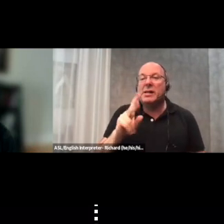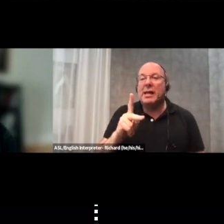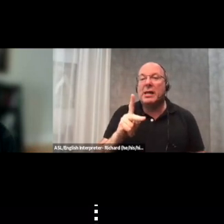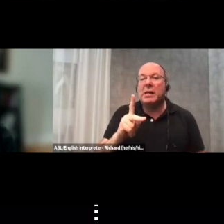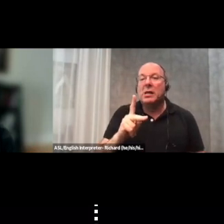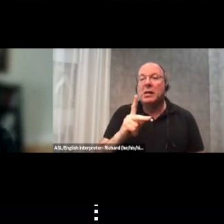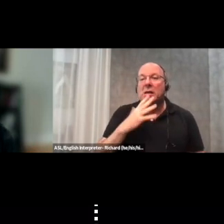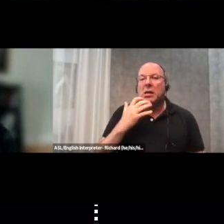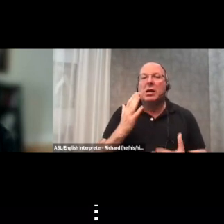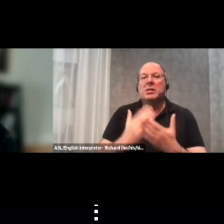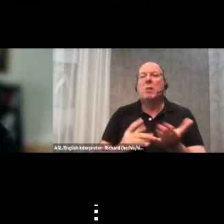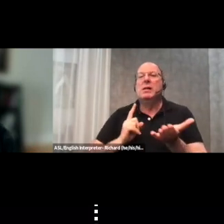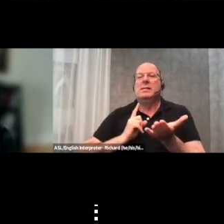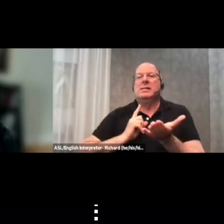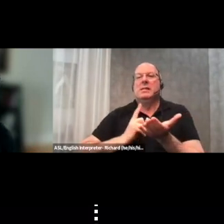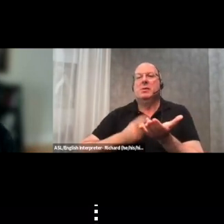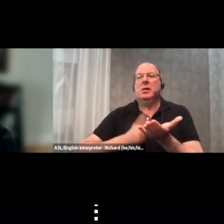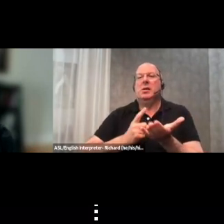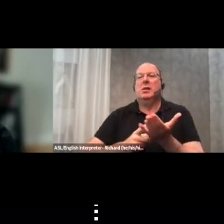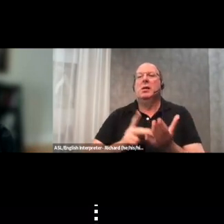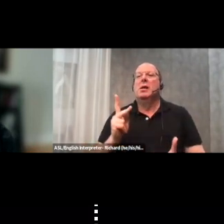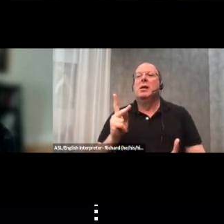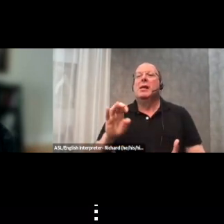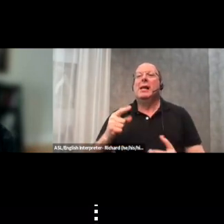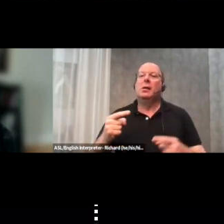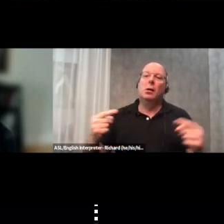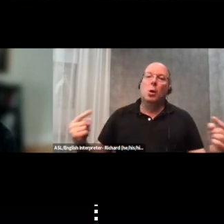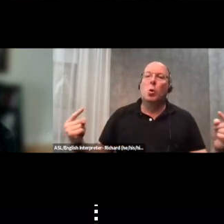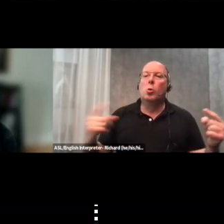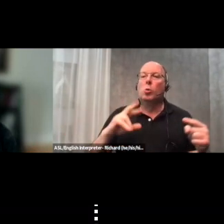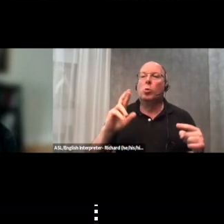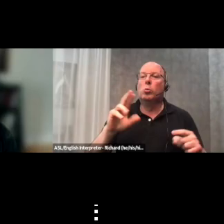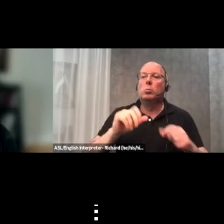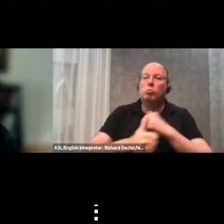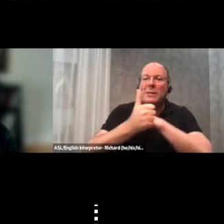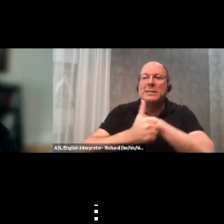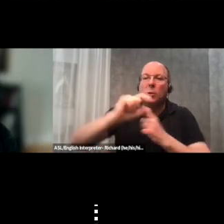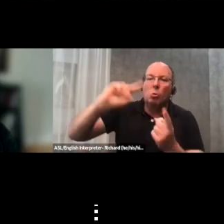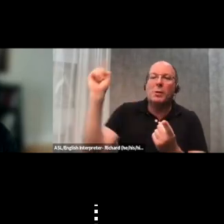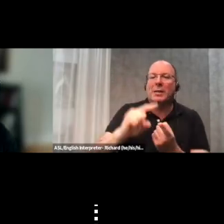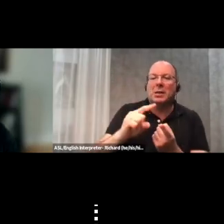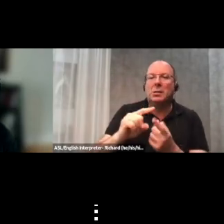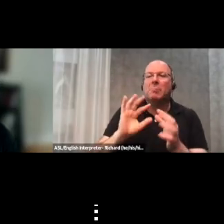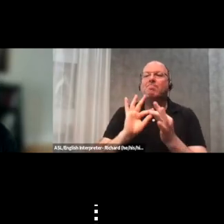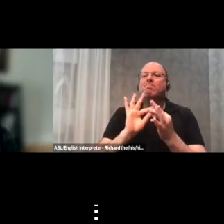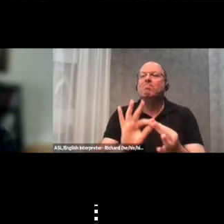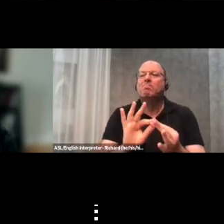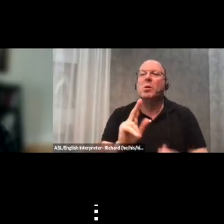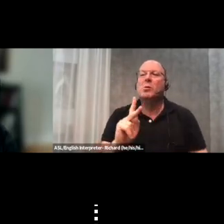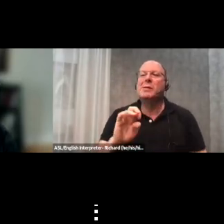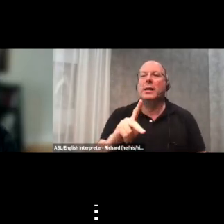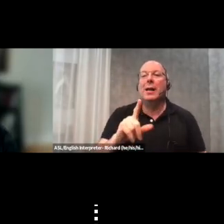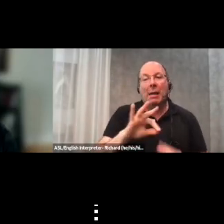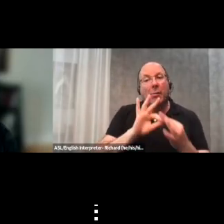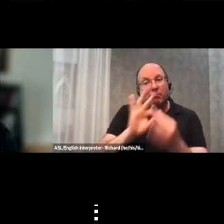there's going to be a ton of discussion about kink risk reduction as it pertains to specific kinks, be they sexual